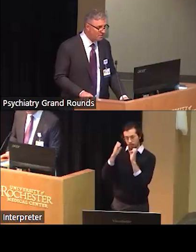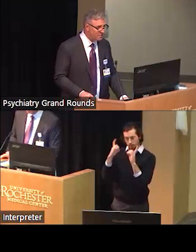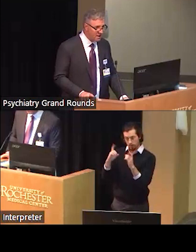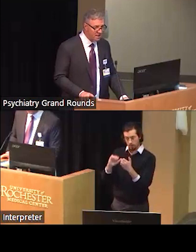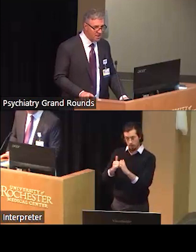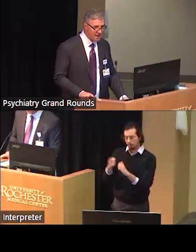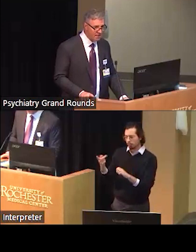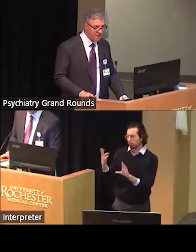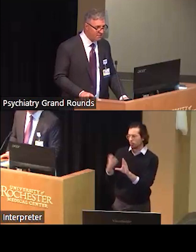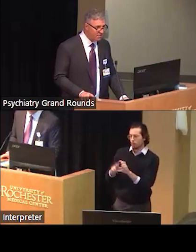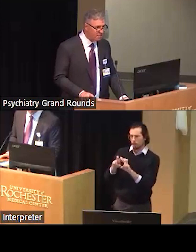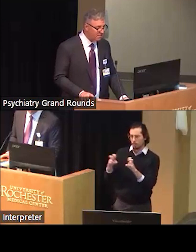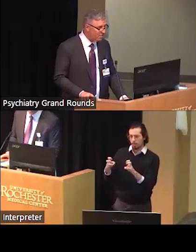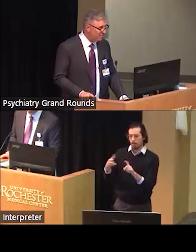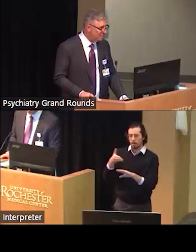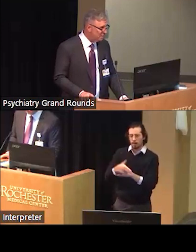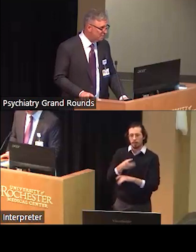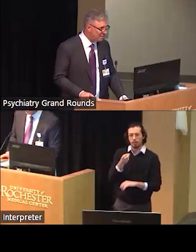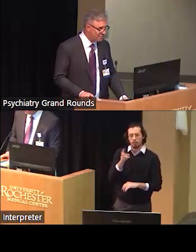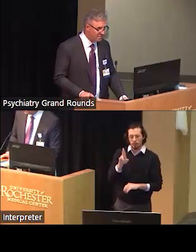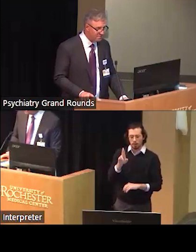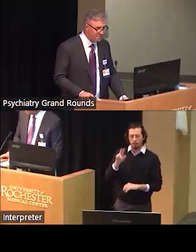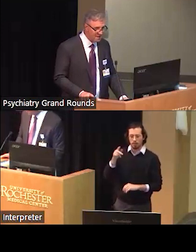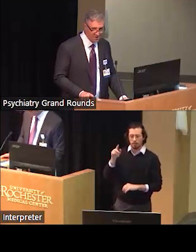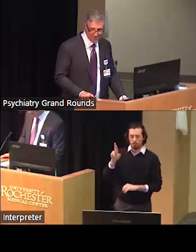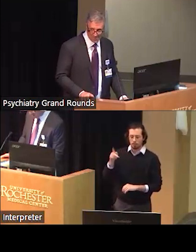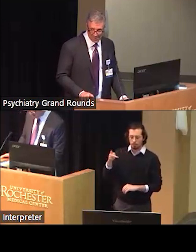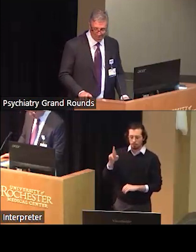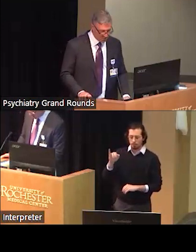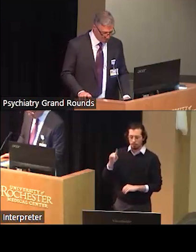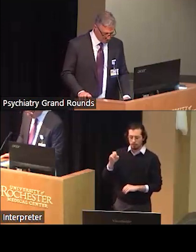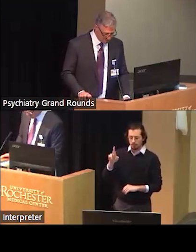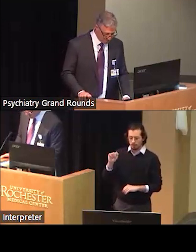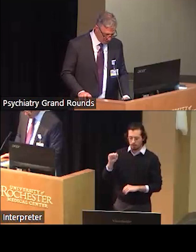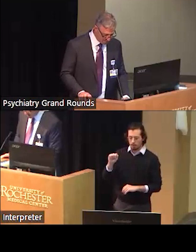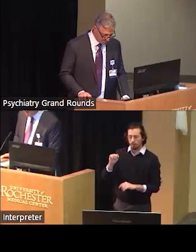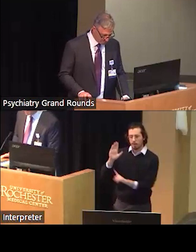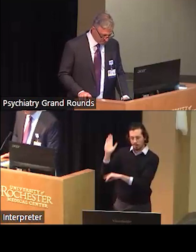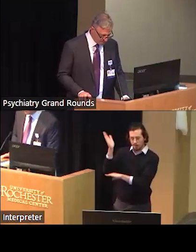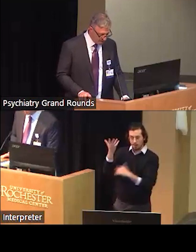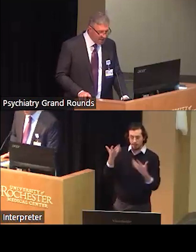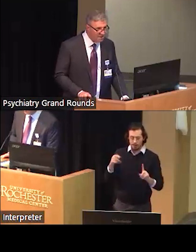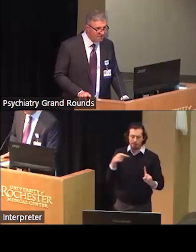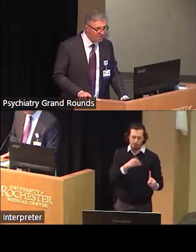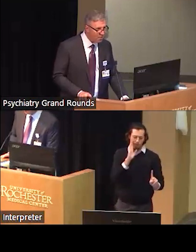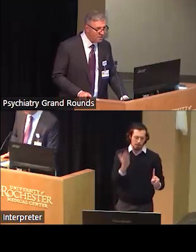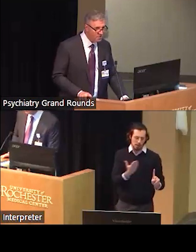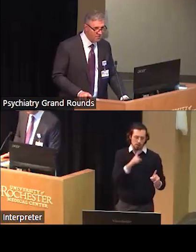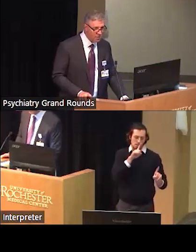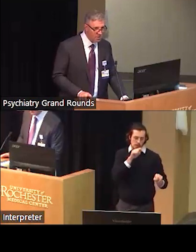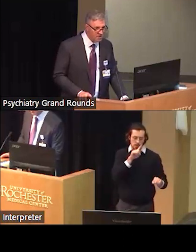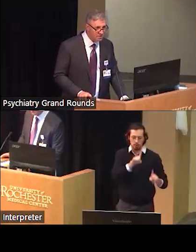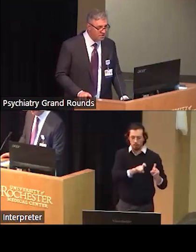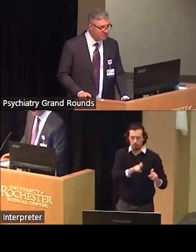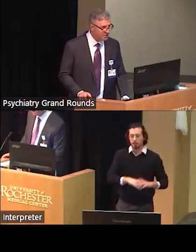her presence on our panel after Dr. Privitera's lecture. So we will welcome her as well. And before we